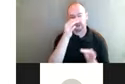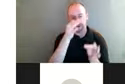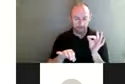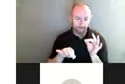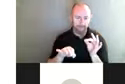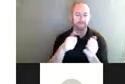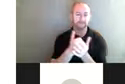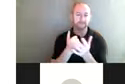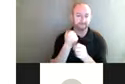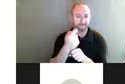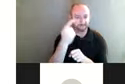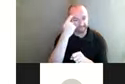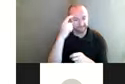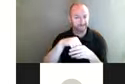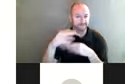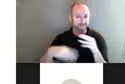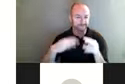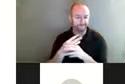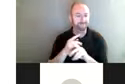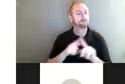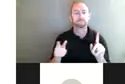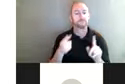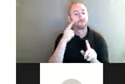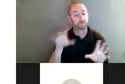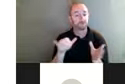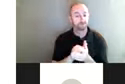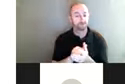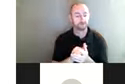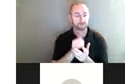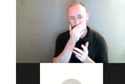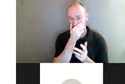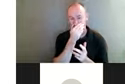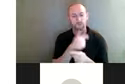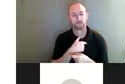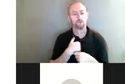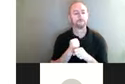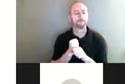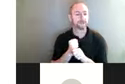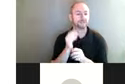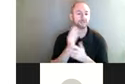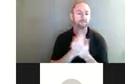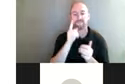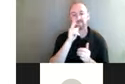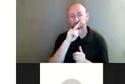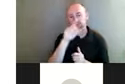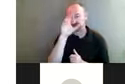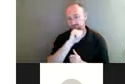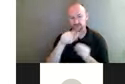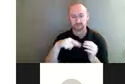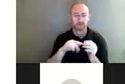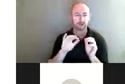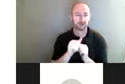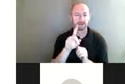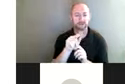help make sense of it in the world. But in order to do that, we're making some false assumptions about how the